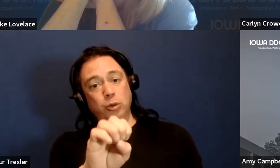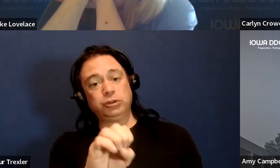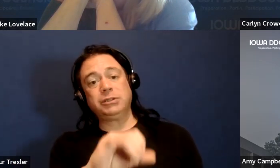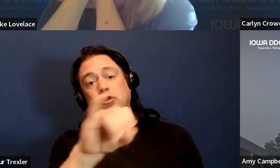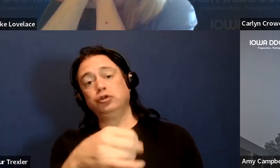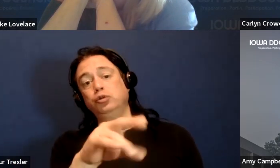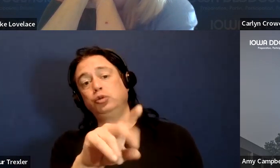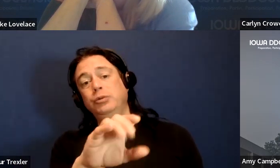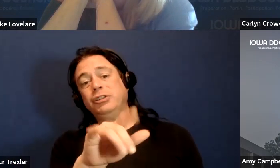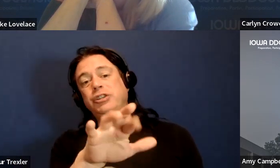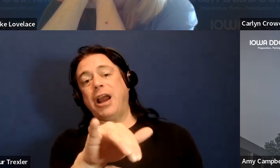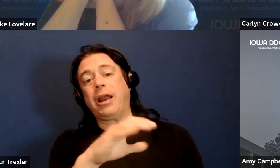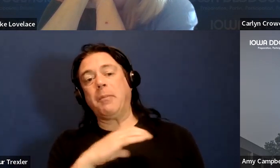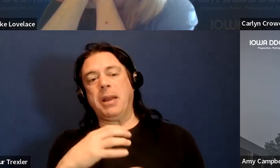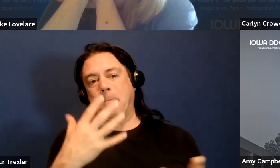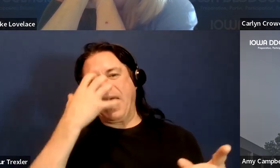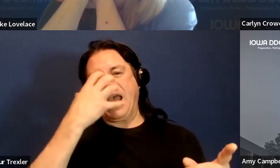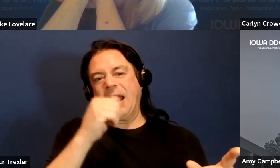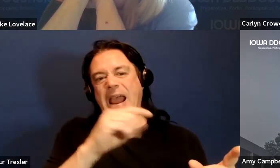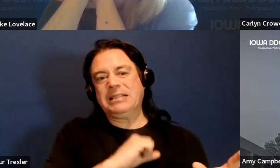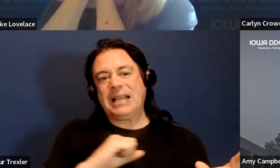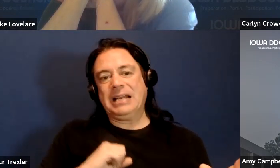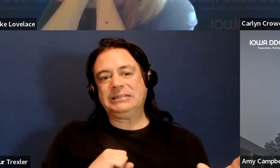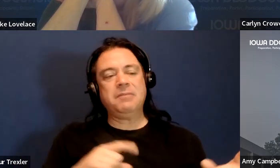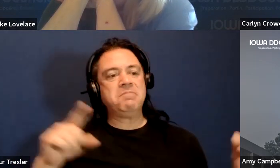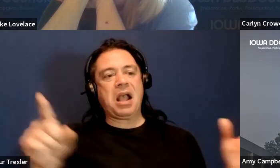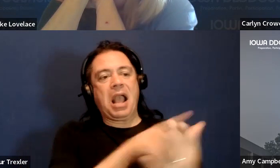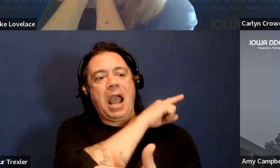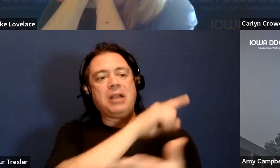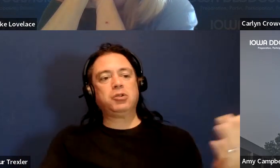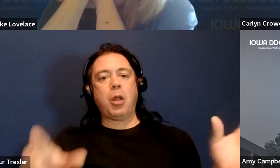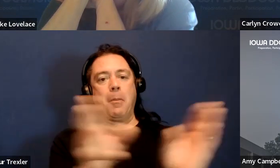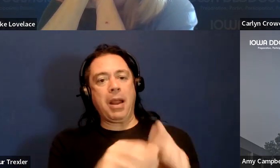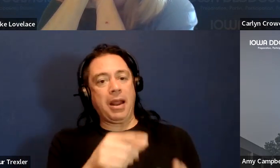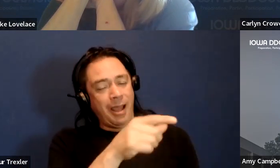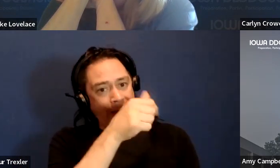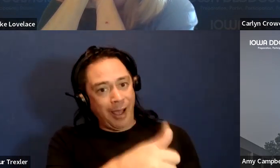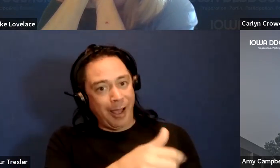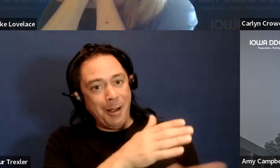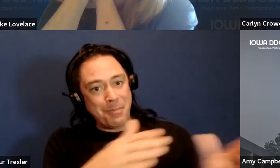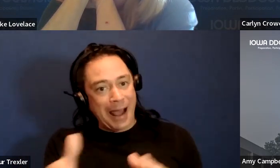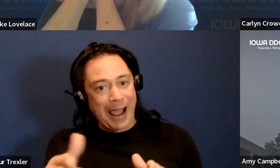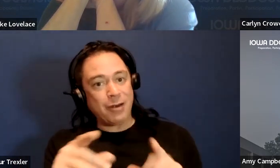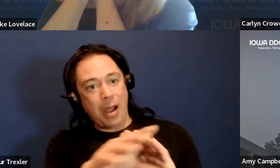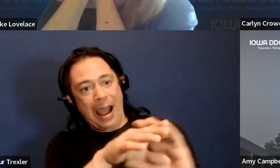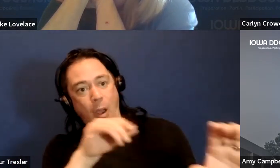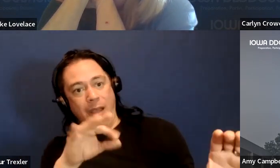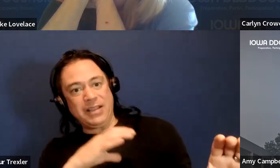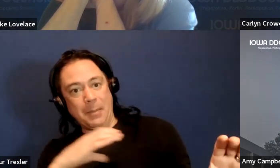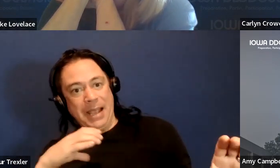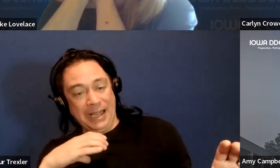Judiciary Committee got mad at the Senate and they just canceled their meeting. They had it planned to come out of committee